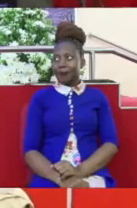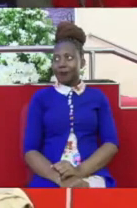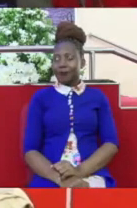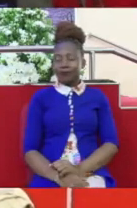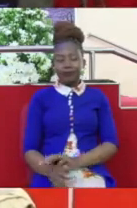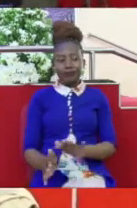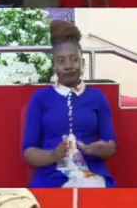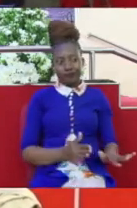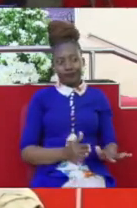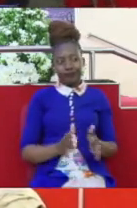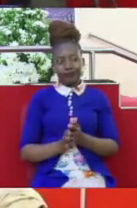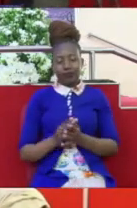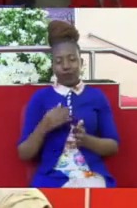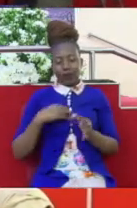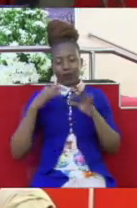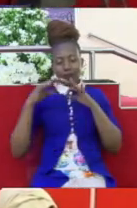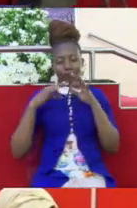definitions.